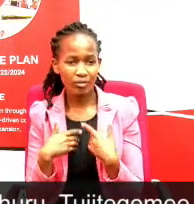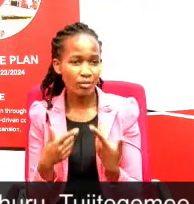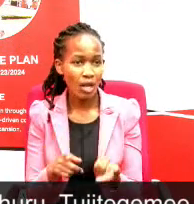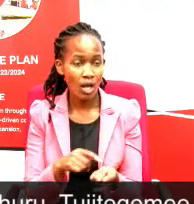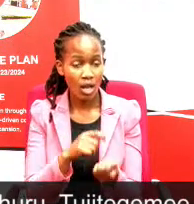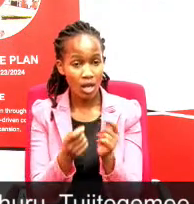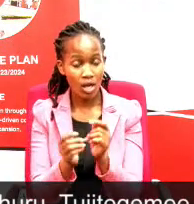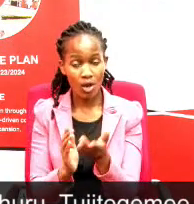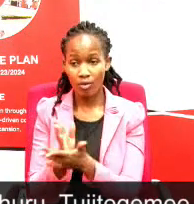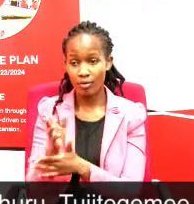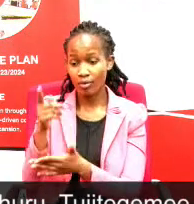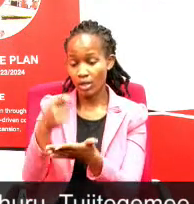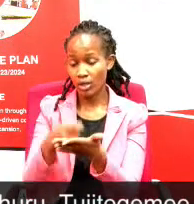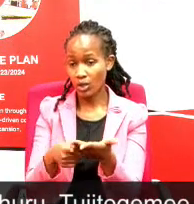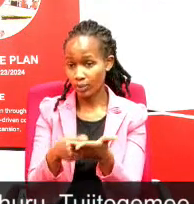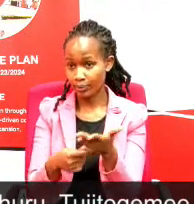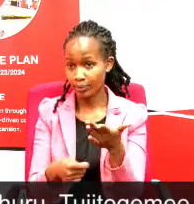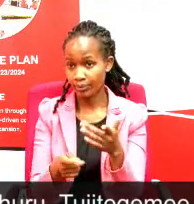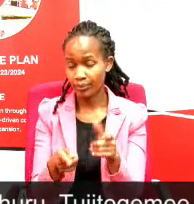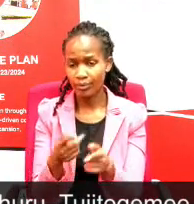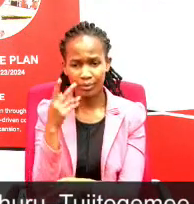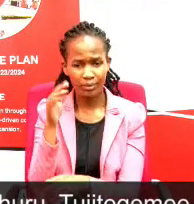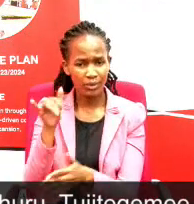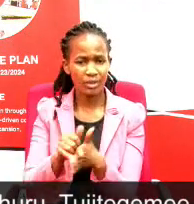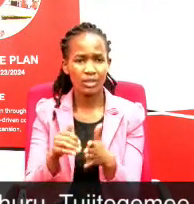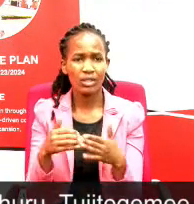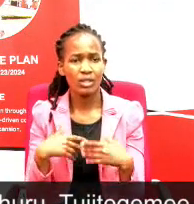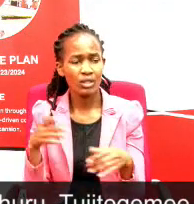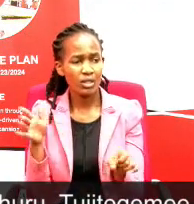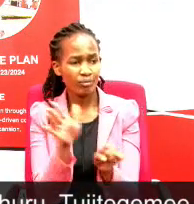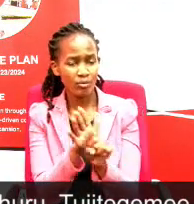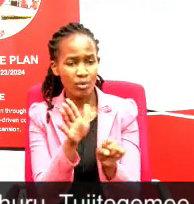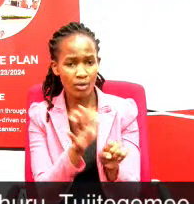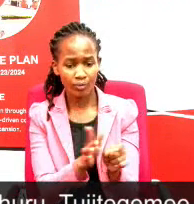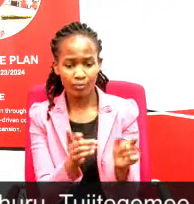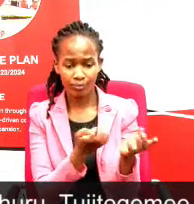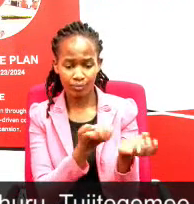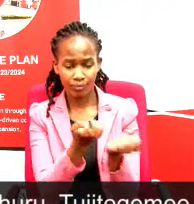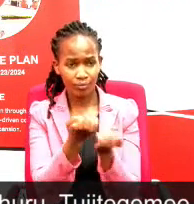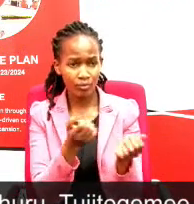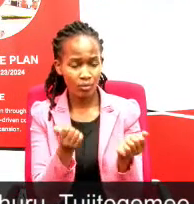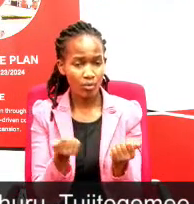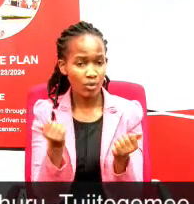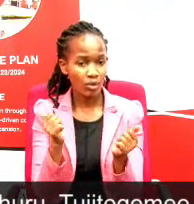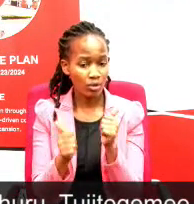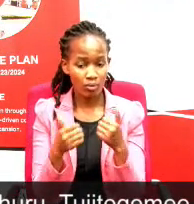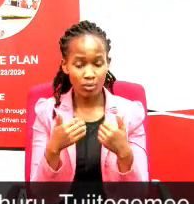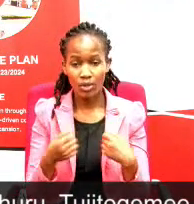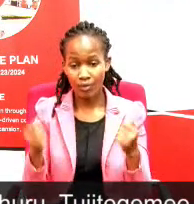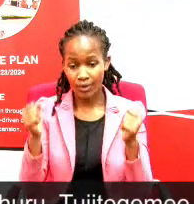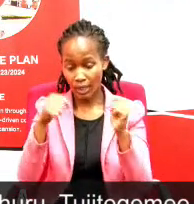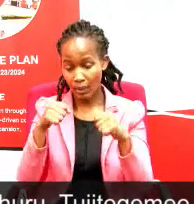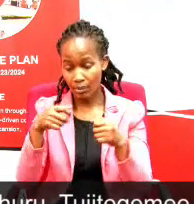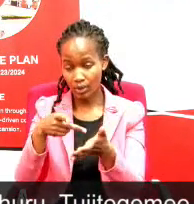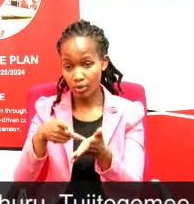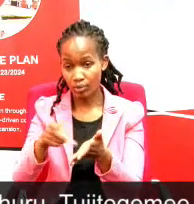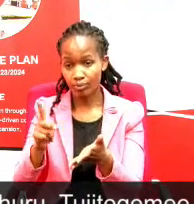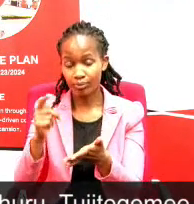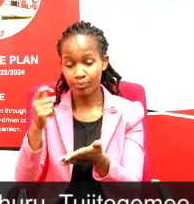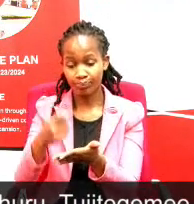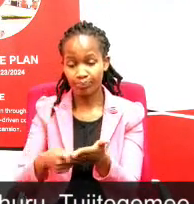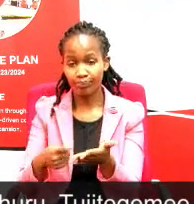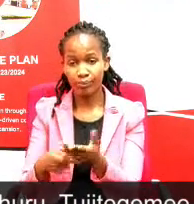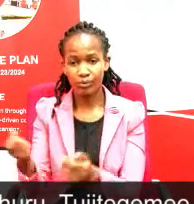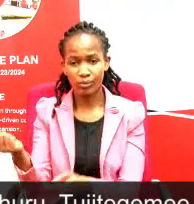tax head, seeing that there are so many small businesses that have the capability to pay taxes on a